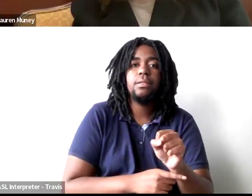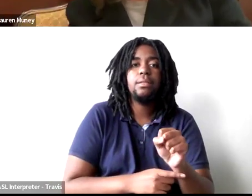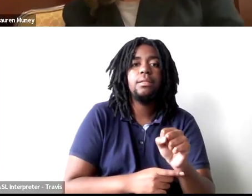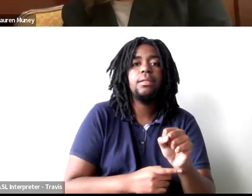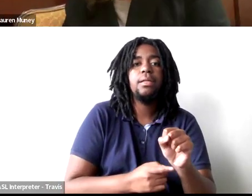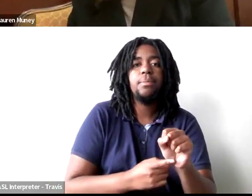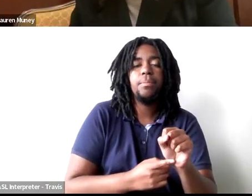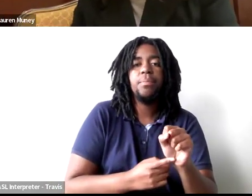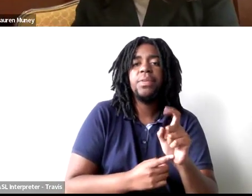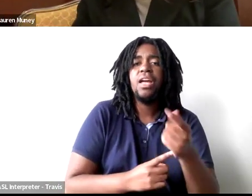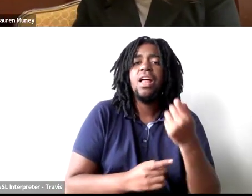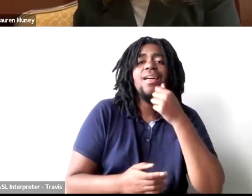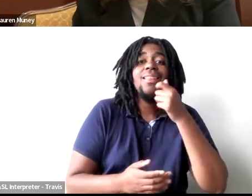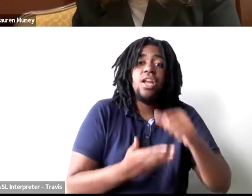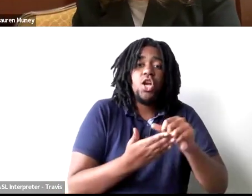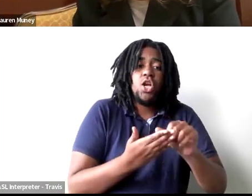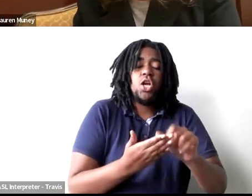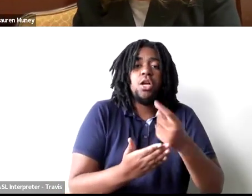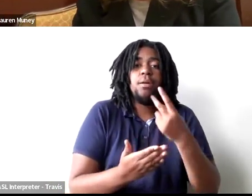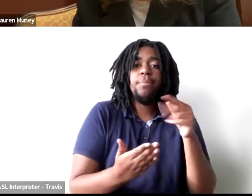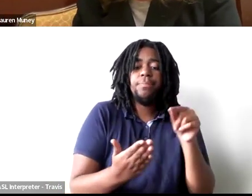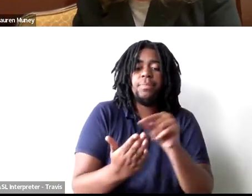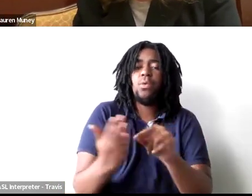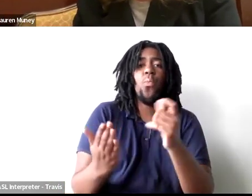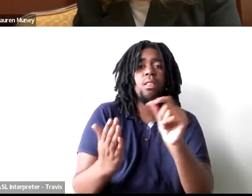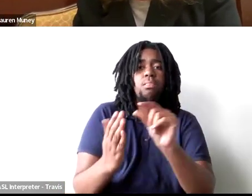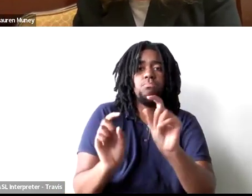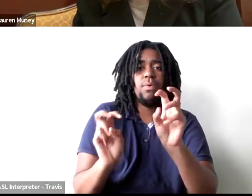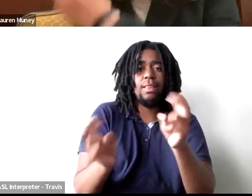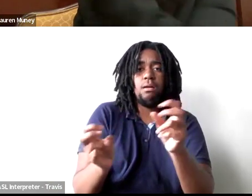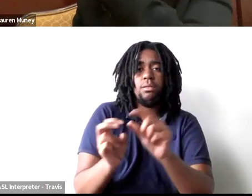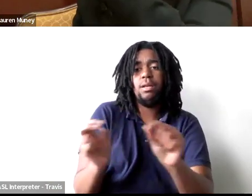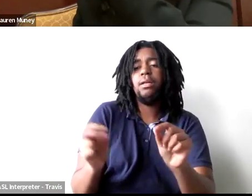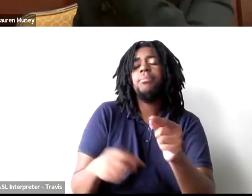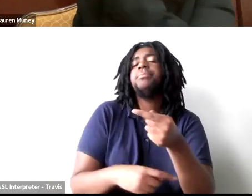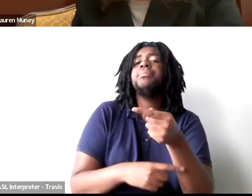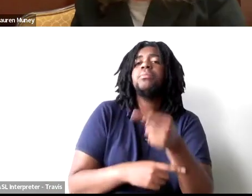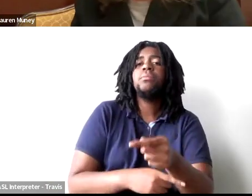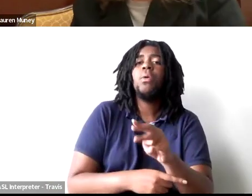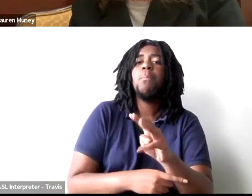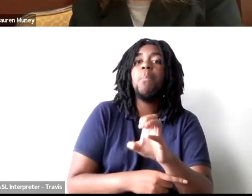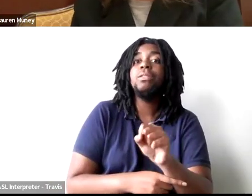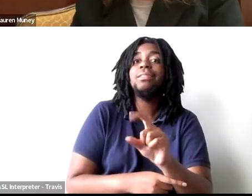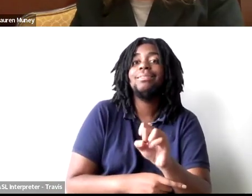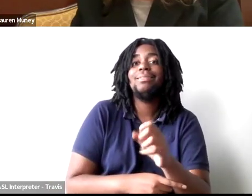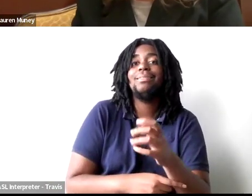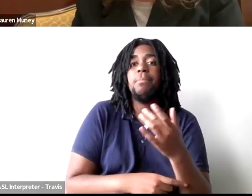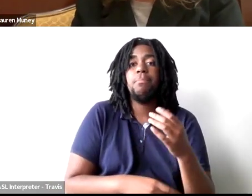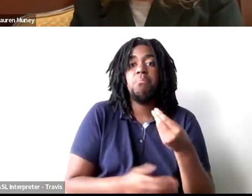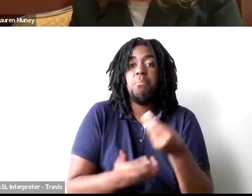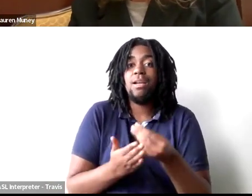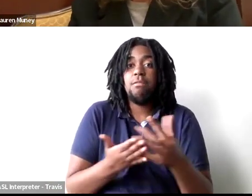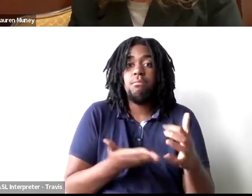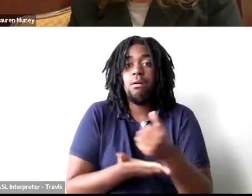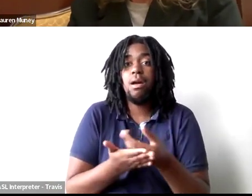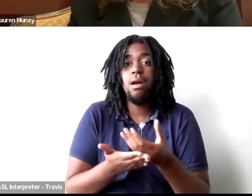own making. Is there anything else we know about that, or indeed how Moses ended